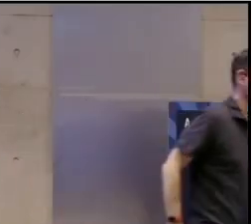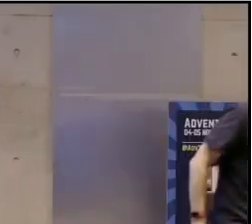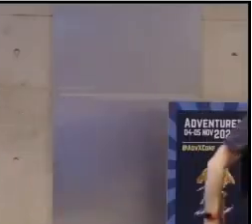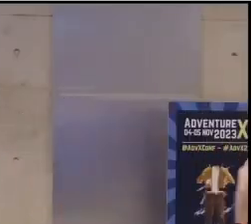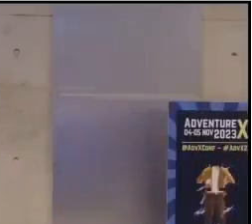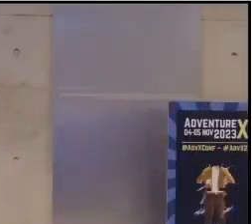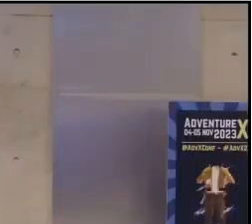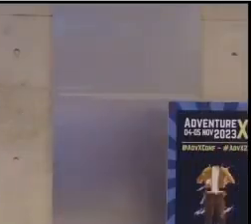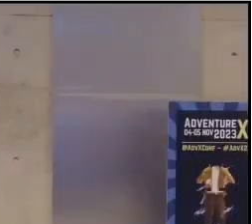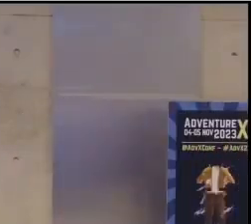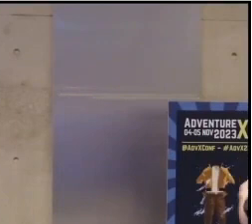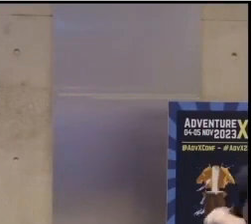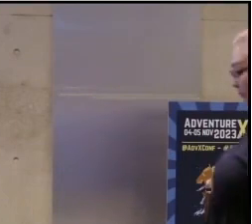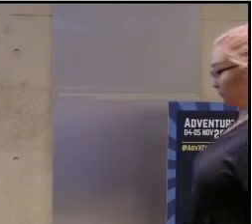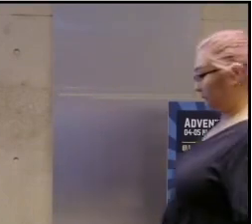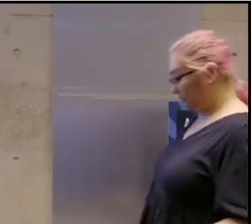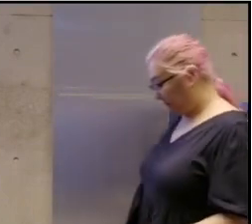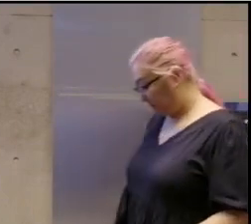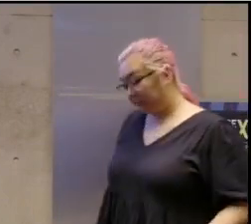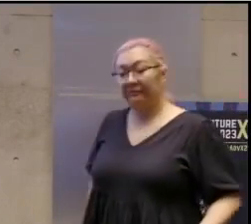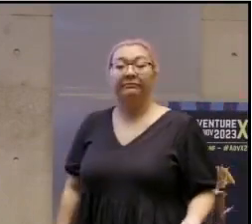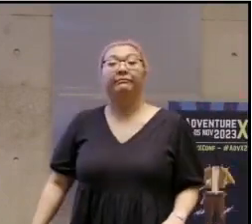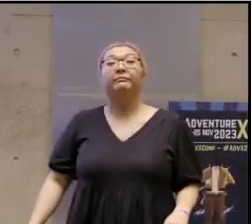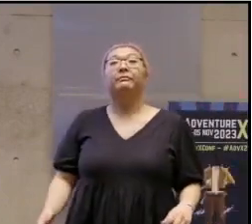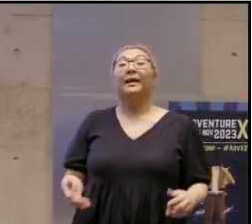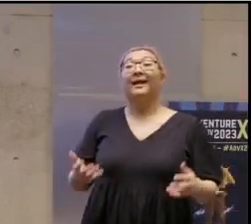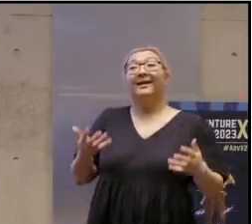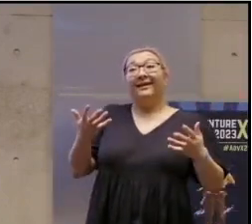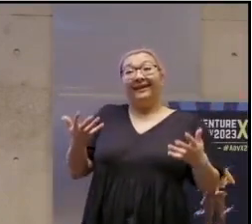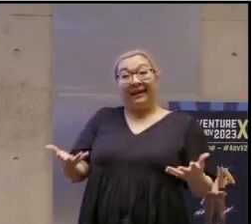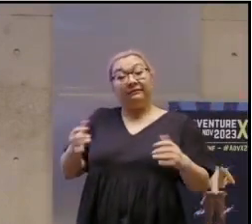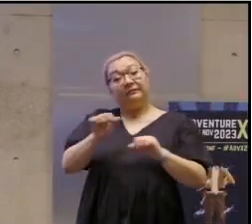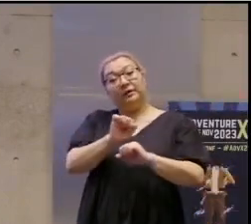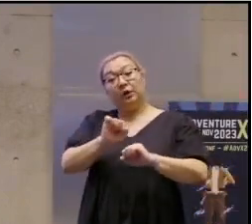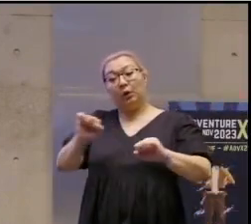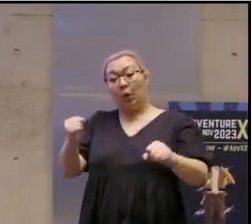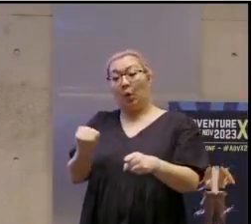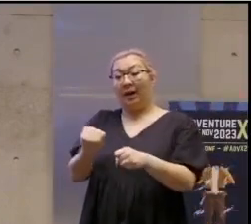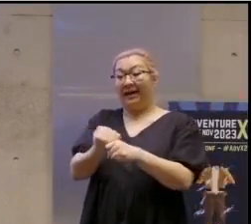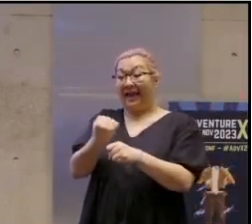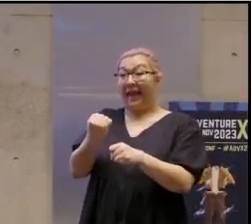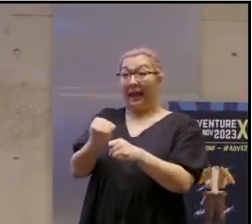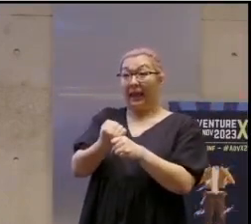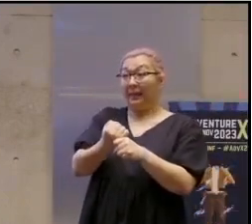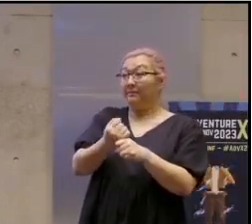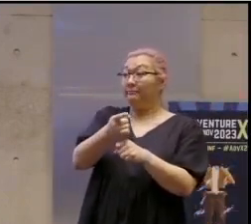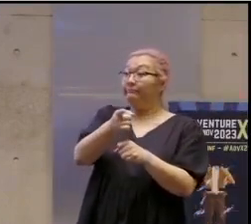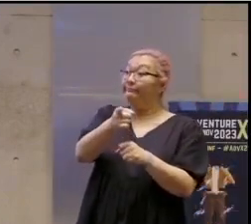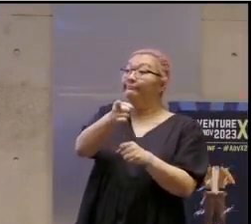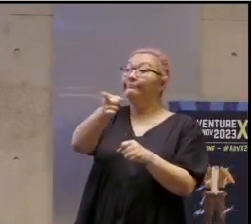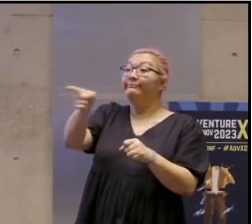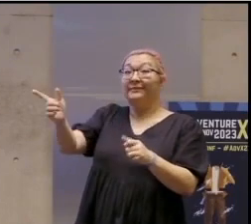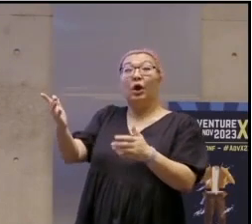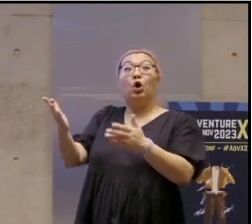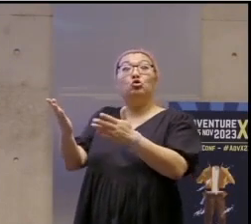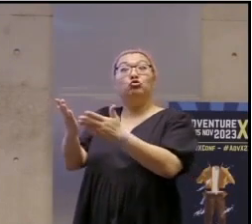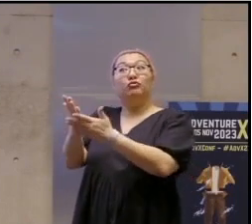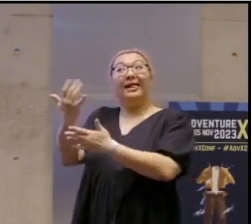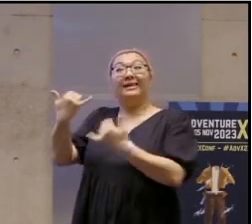If you include a real disease in your game, people affected from it are going to play it. Dementia is a